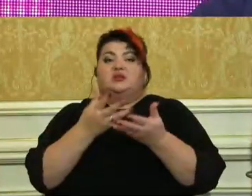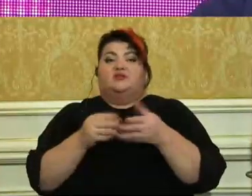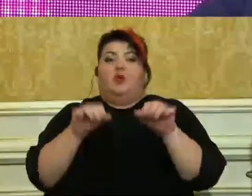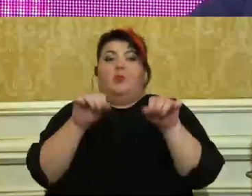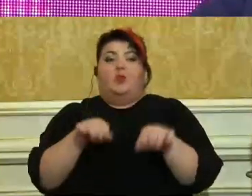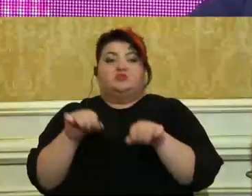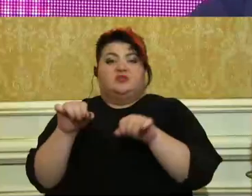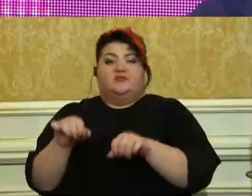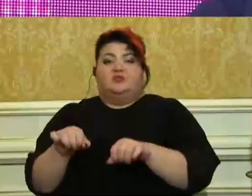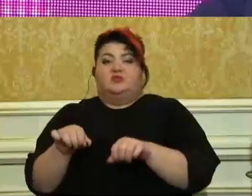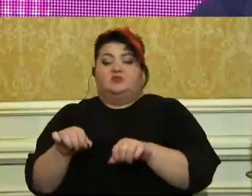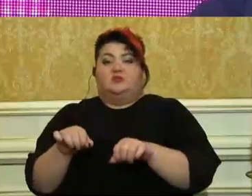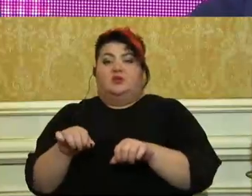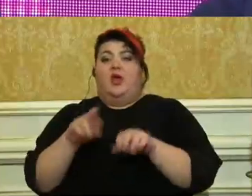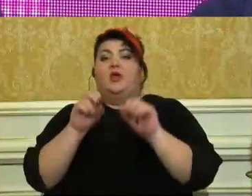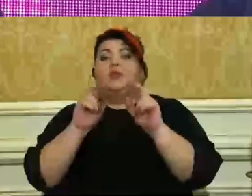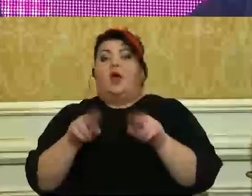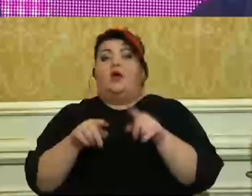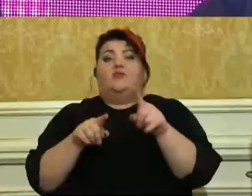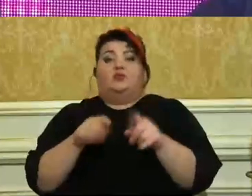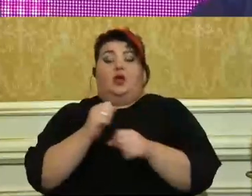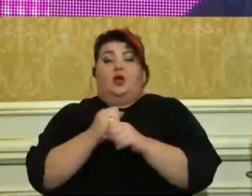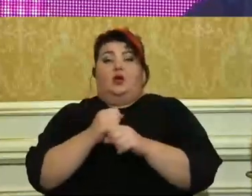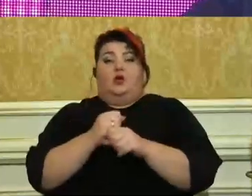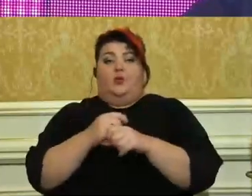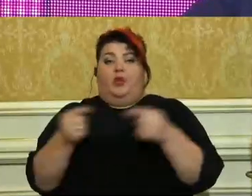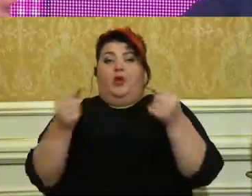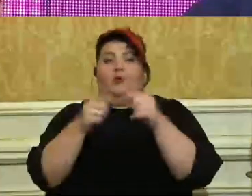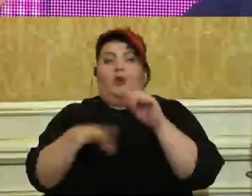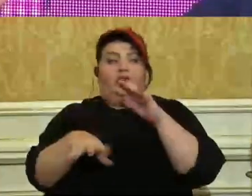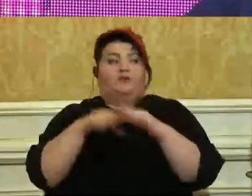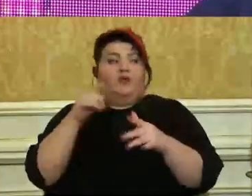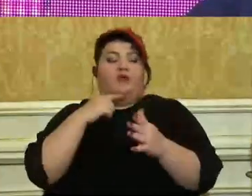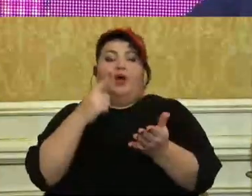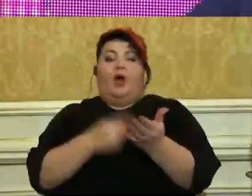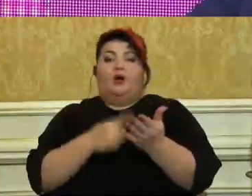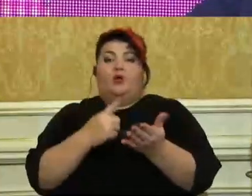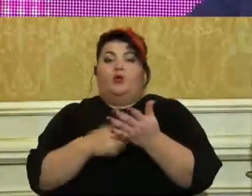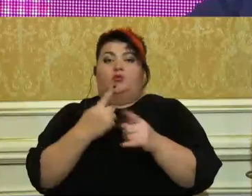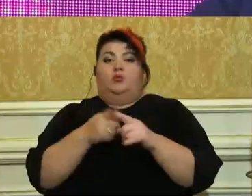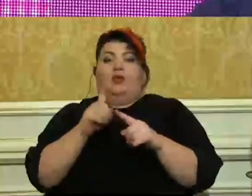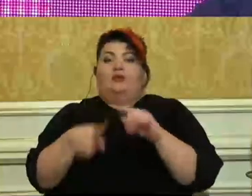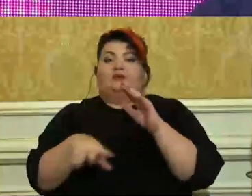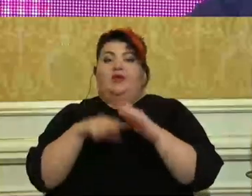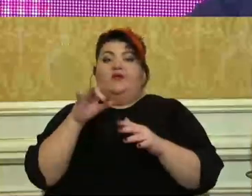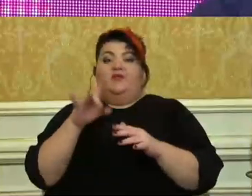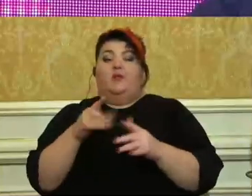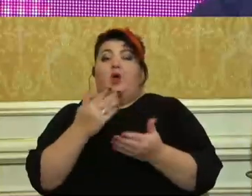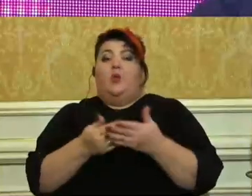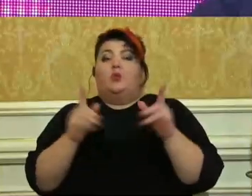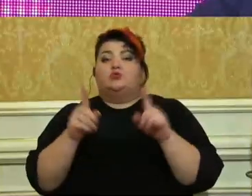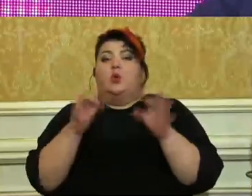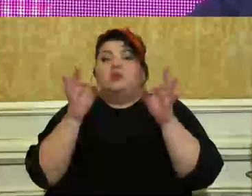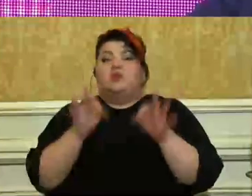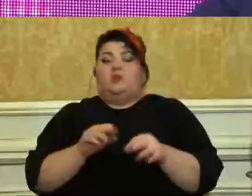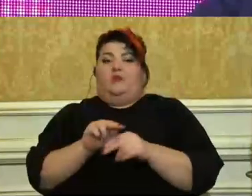the woman have the right attitudes to the limitation of the possibilities and how